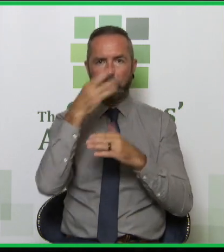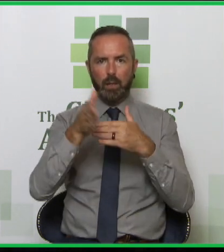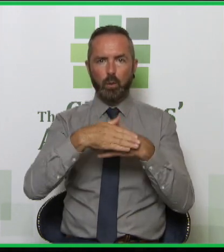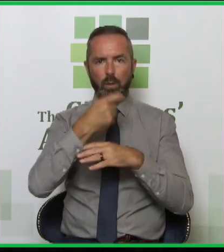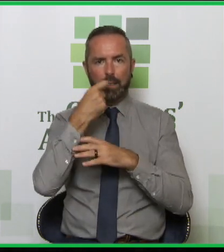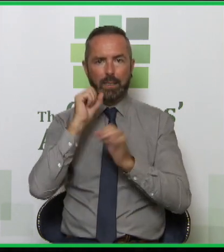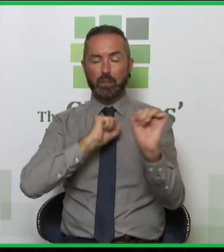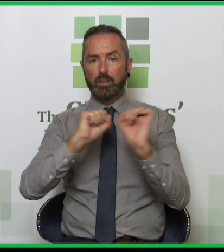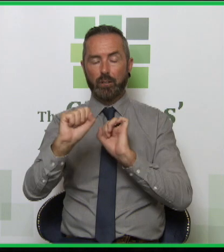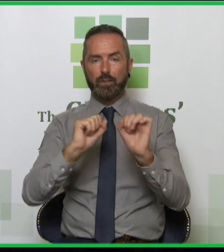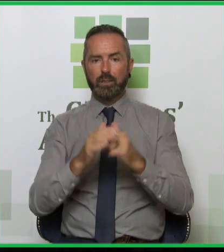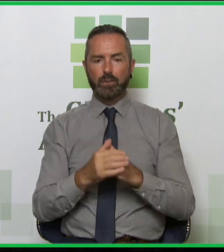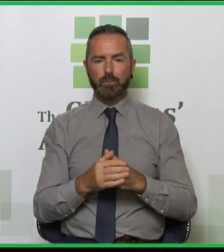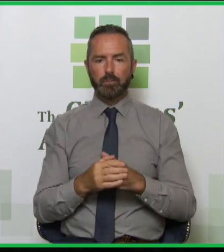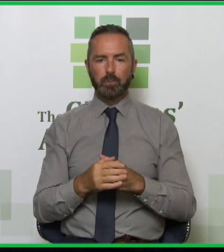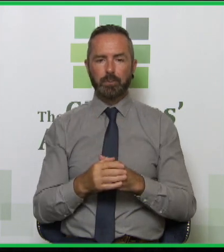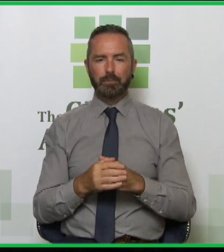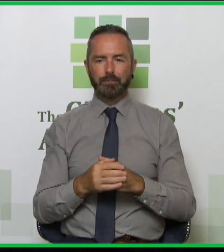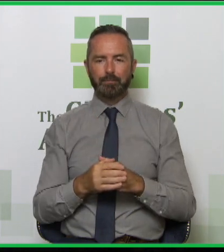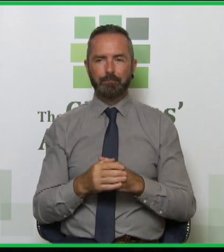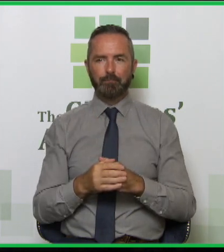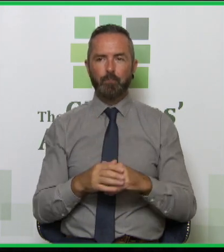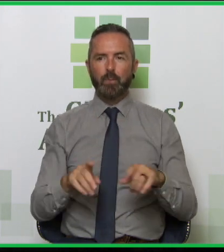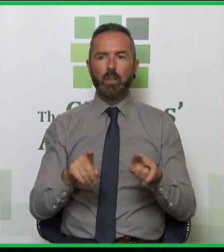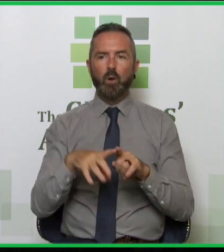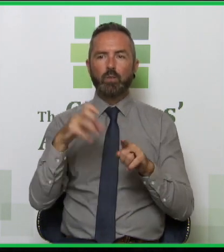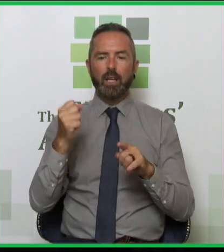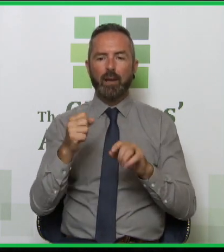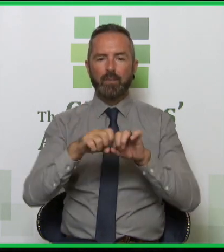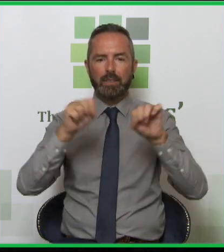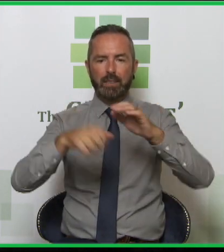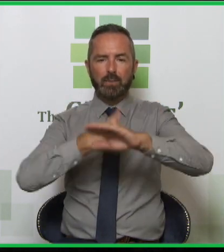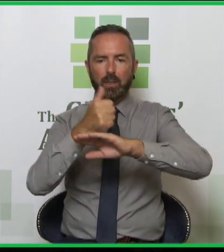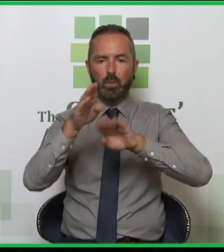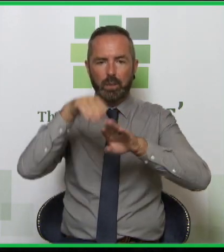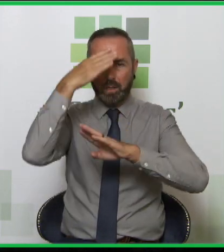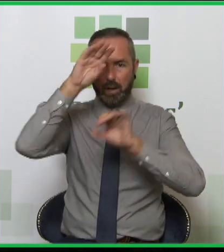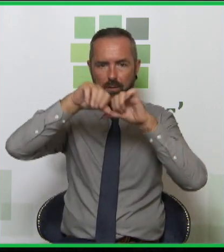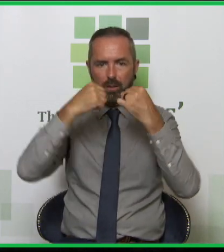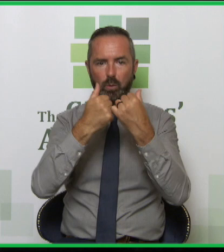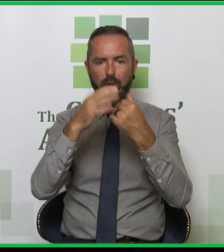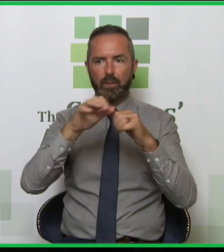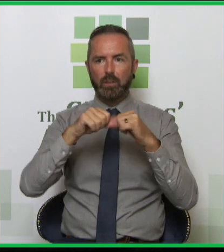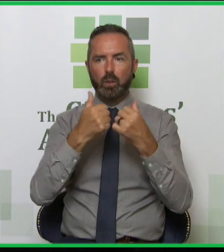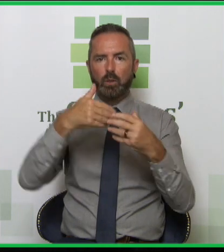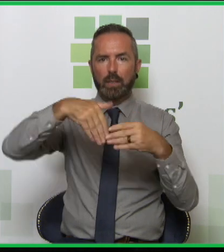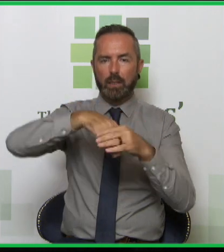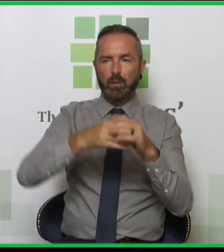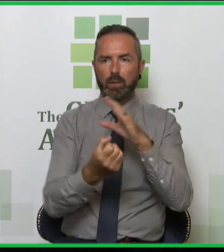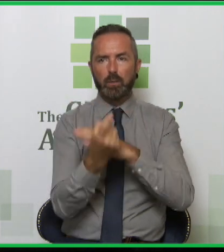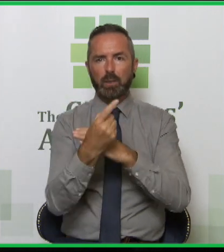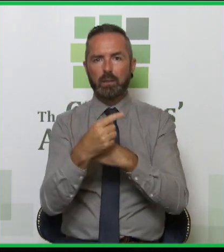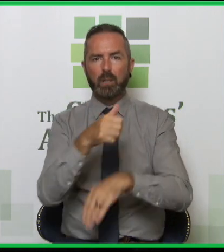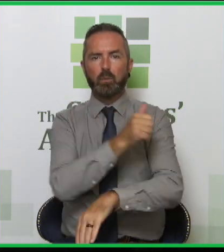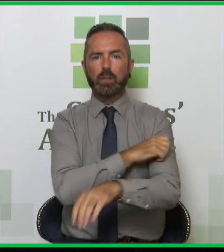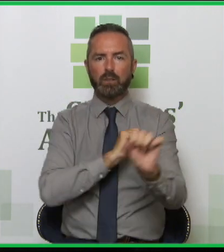service. We also have a protocol in place with the Irish Association for Social Inclusion Opportunities, the Prison